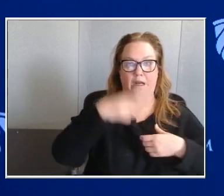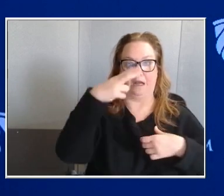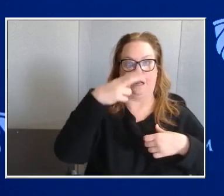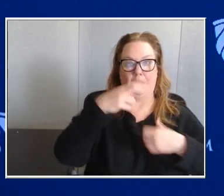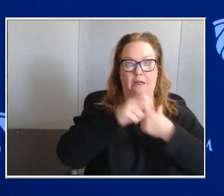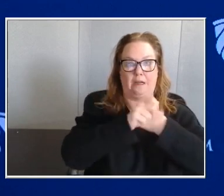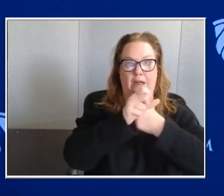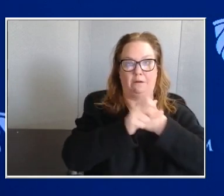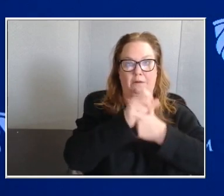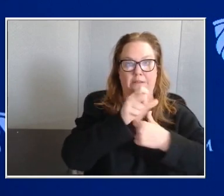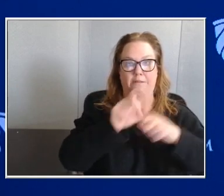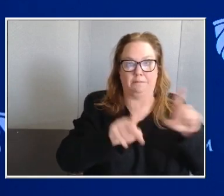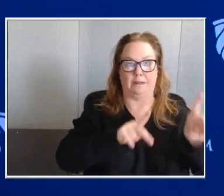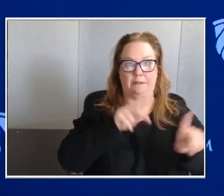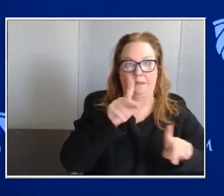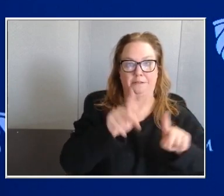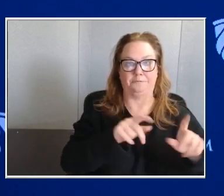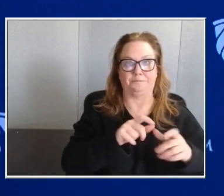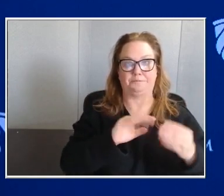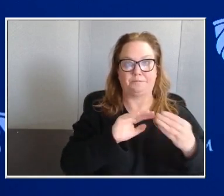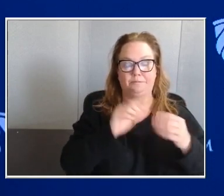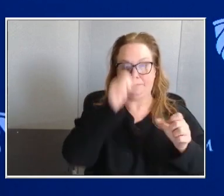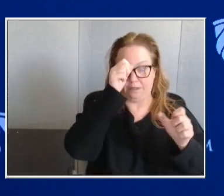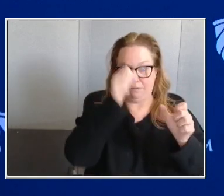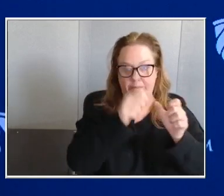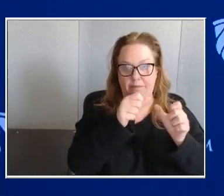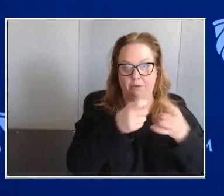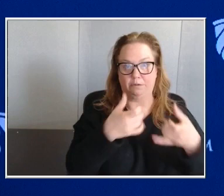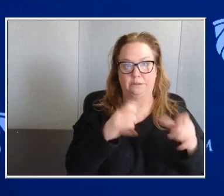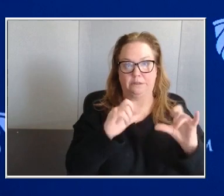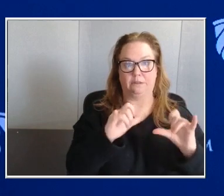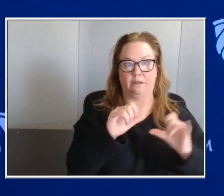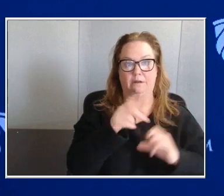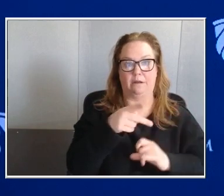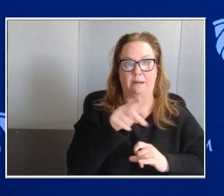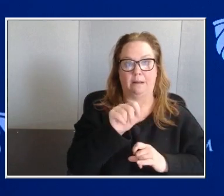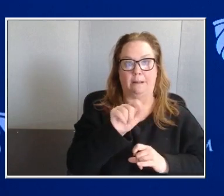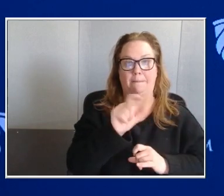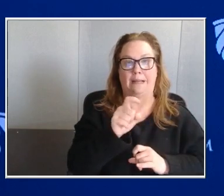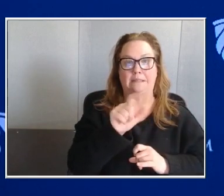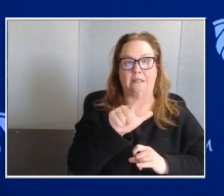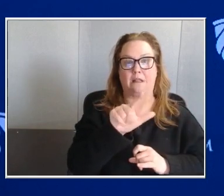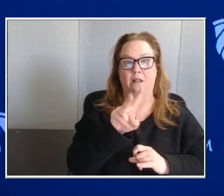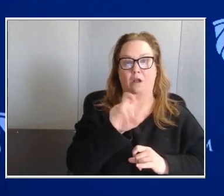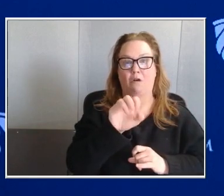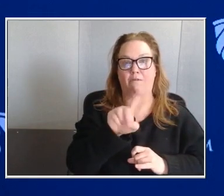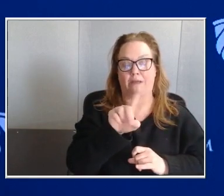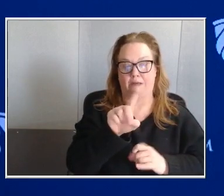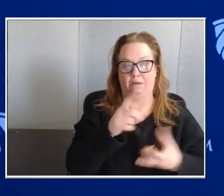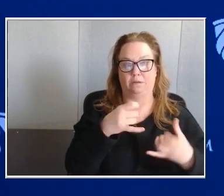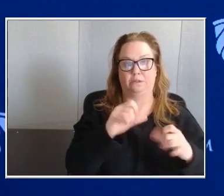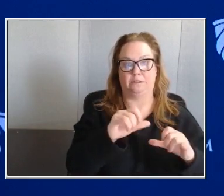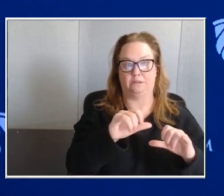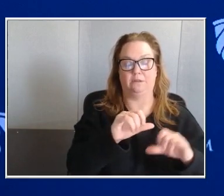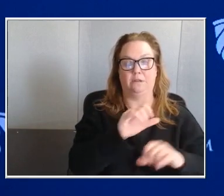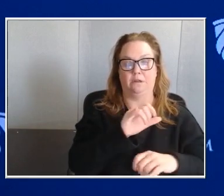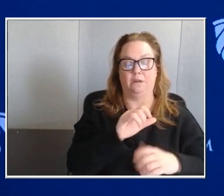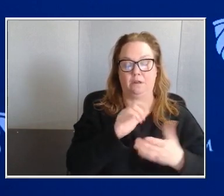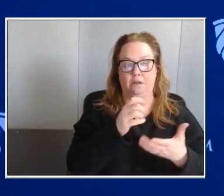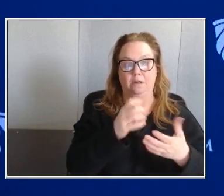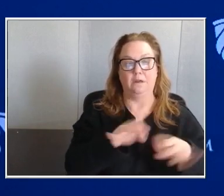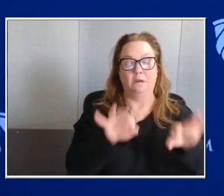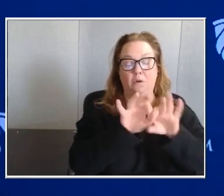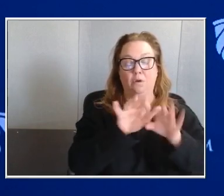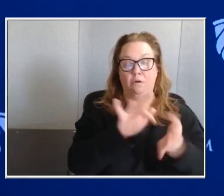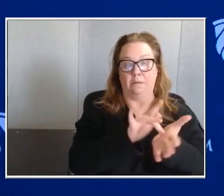at-risk populations. But also, we remember we still do have Paxlovid, which continues to be a very clinically useful drug, and that